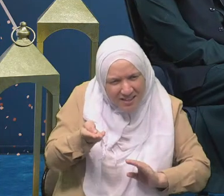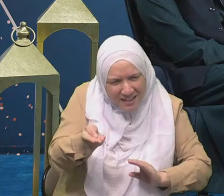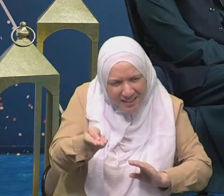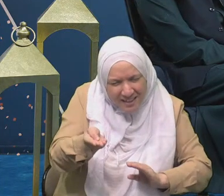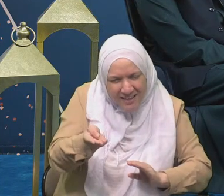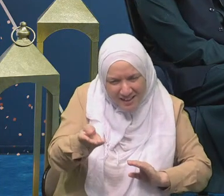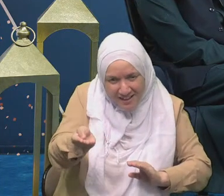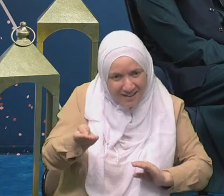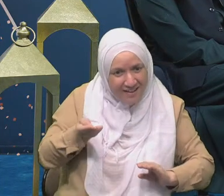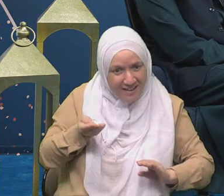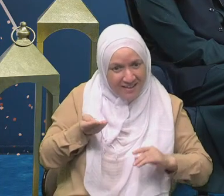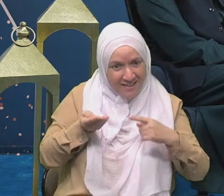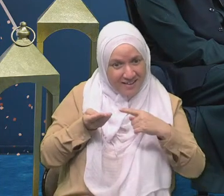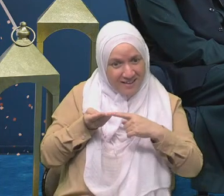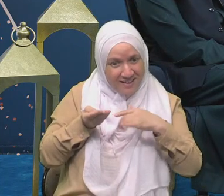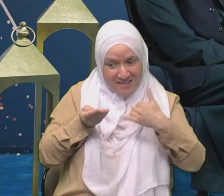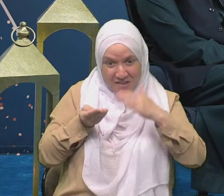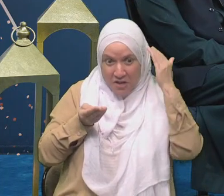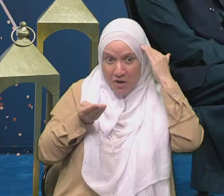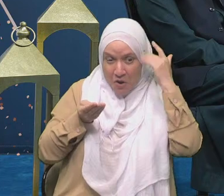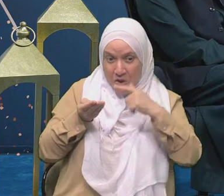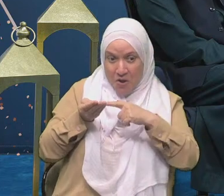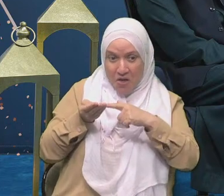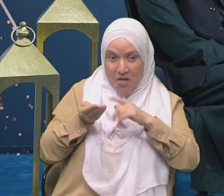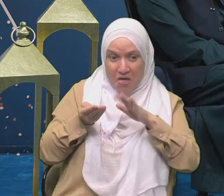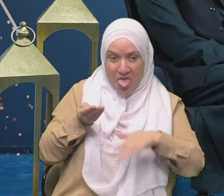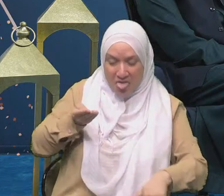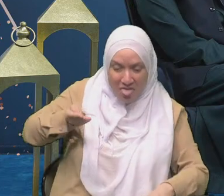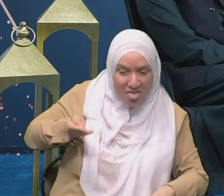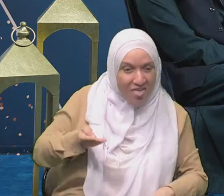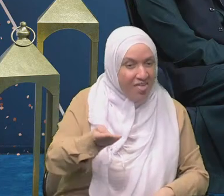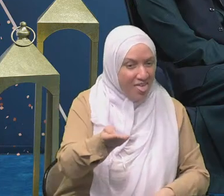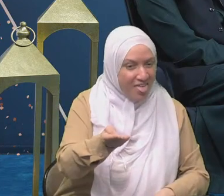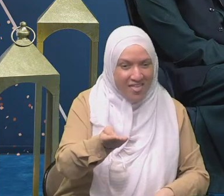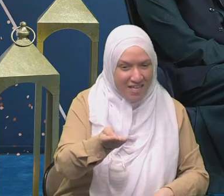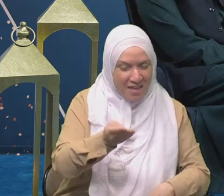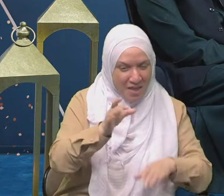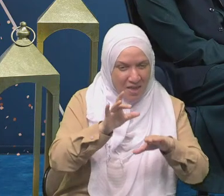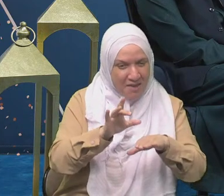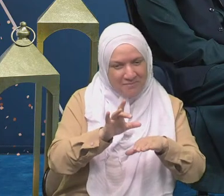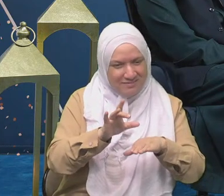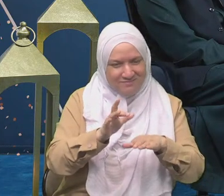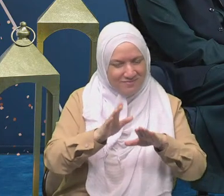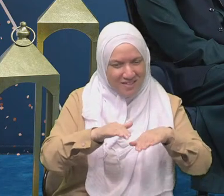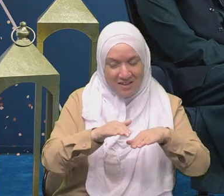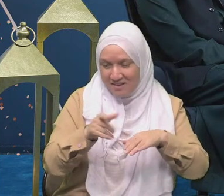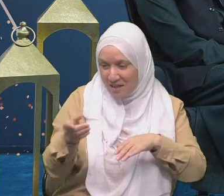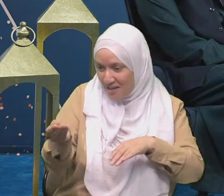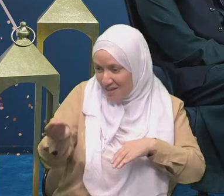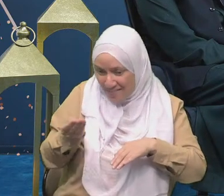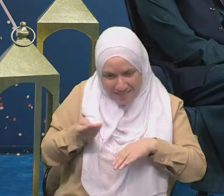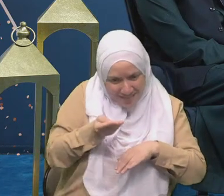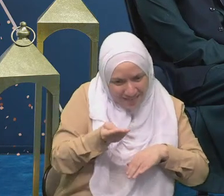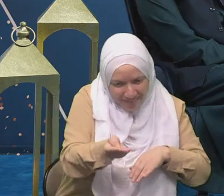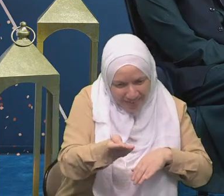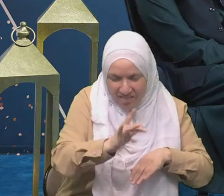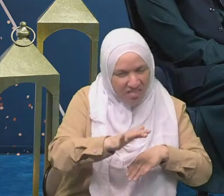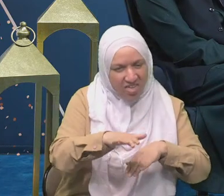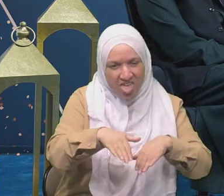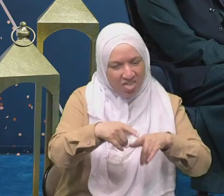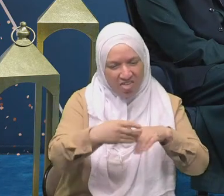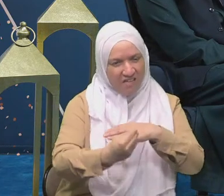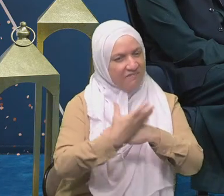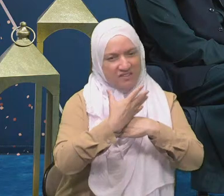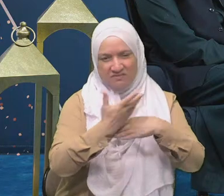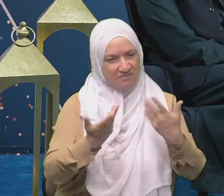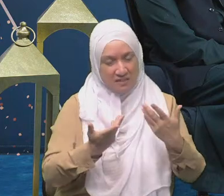the certainty, especially the certainty in Allah's mercy, the certainty in their ability to be righteous as